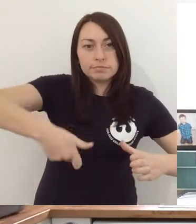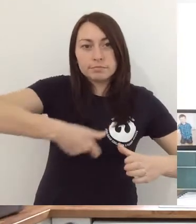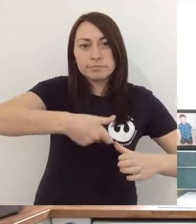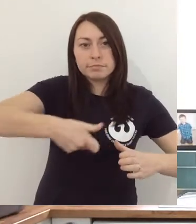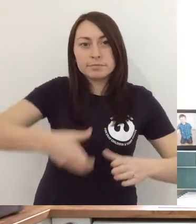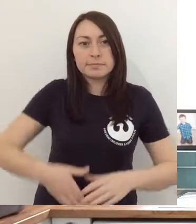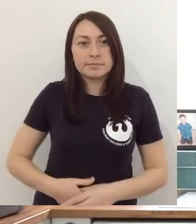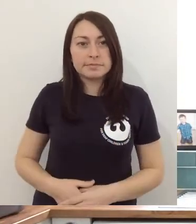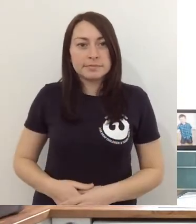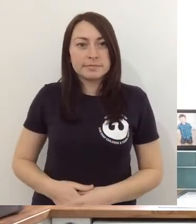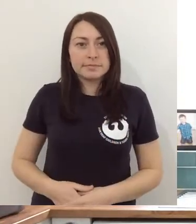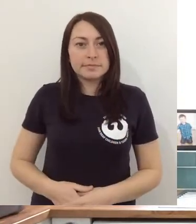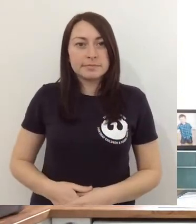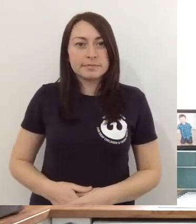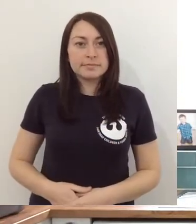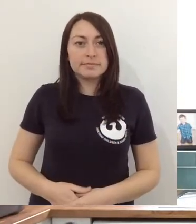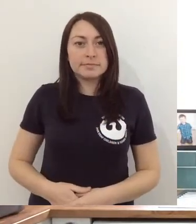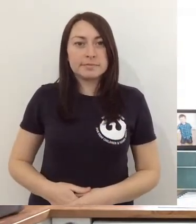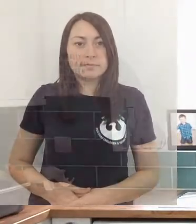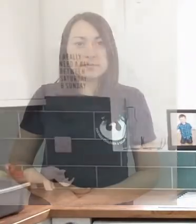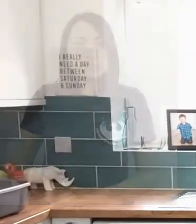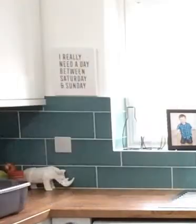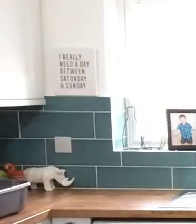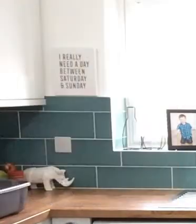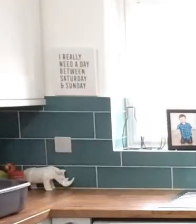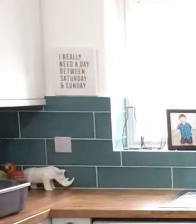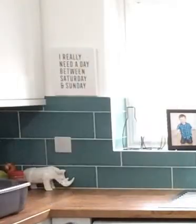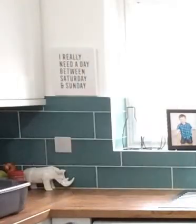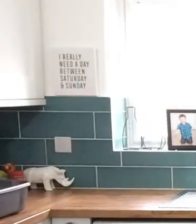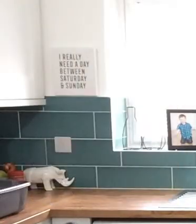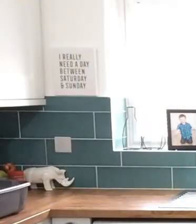Get our whisk and mix that up.